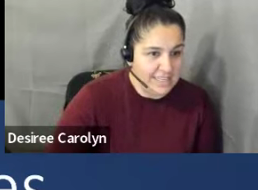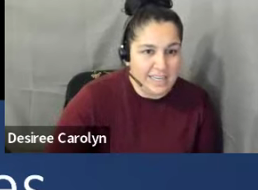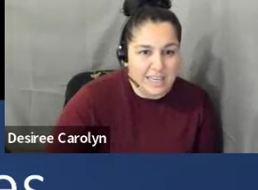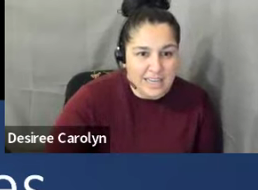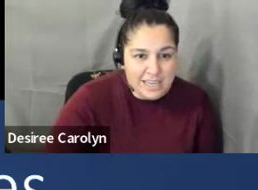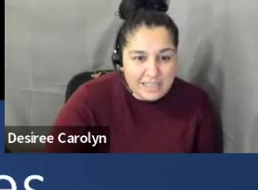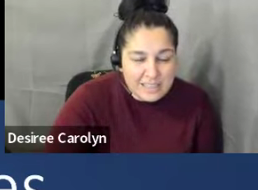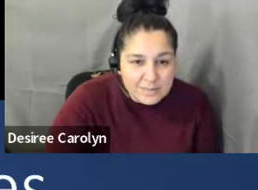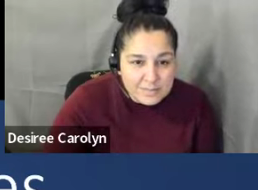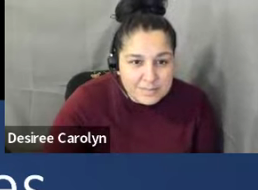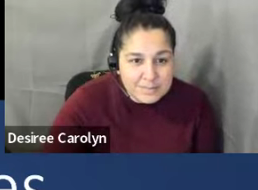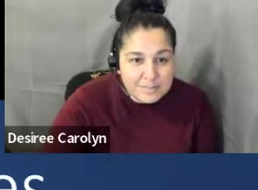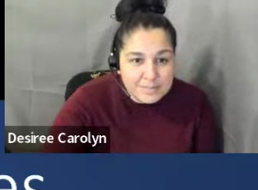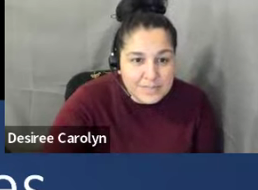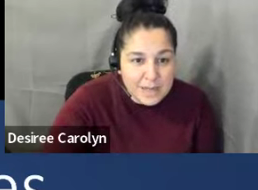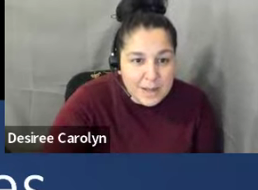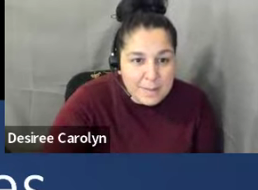offices.